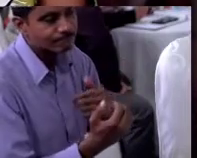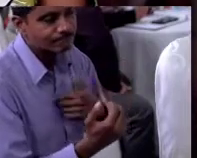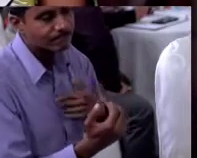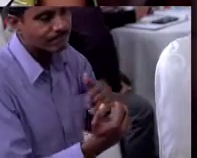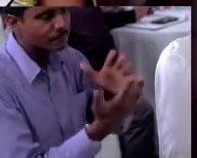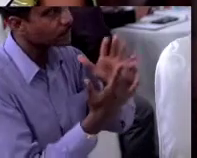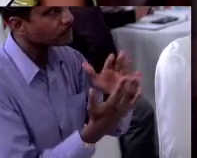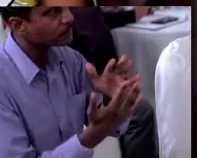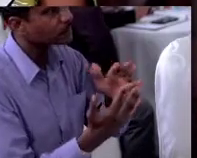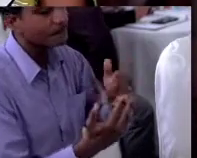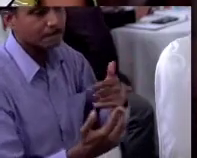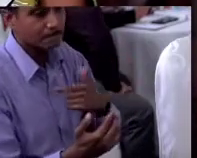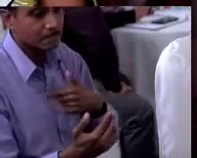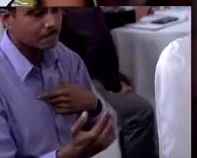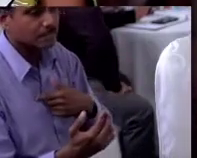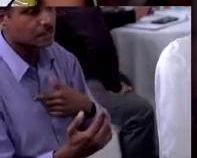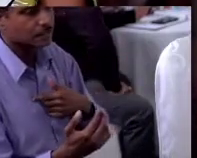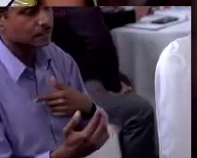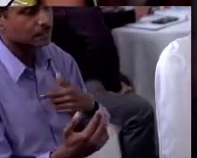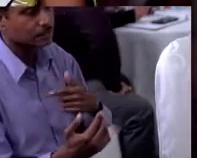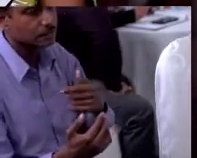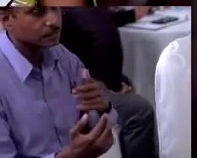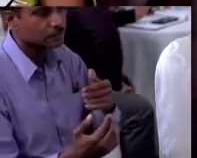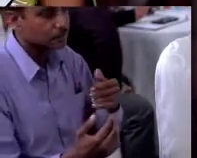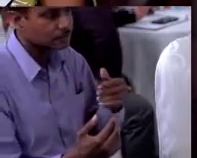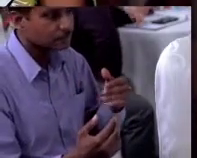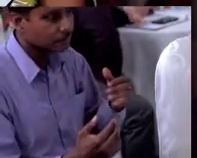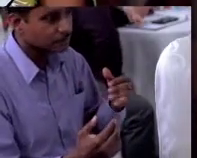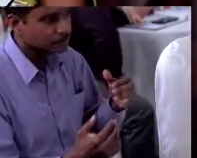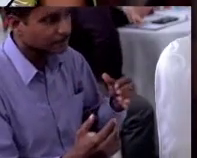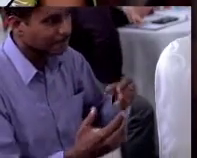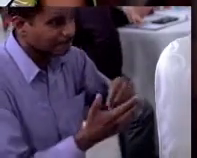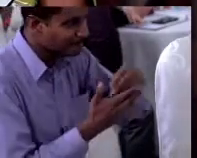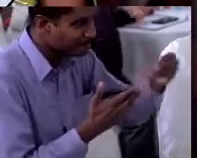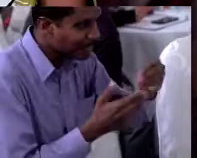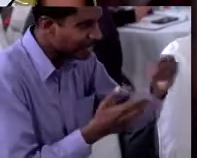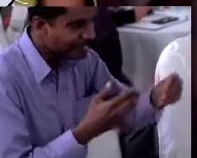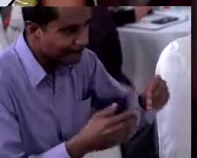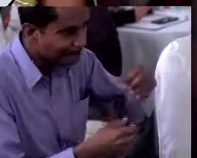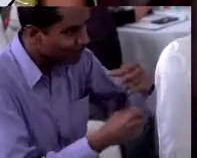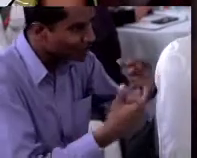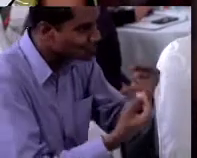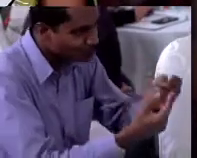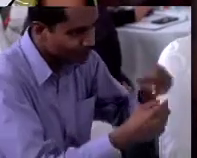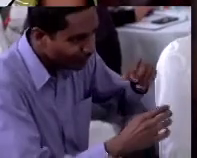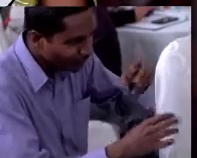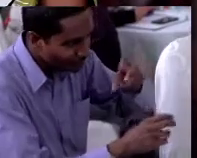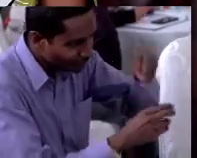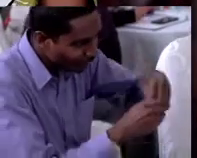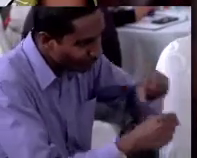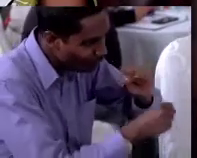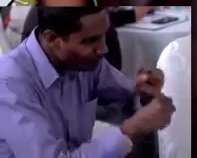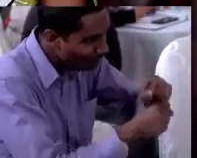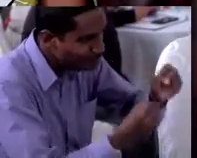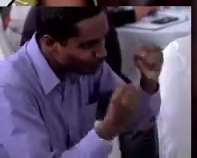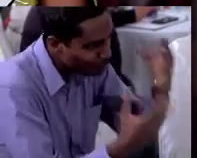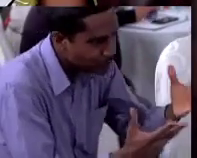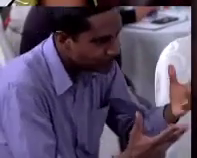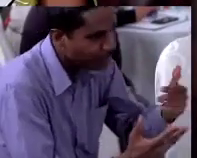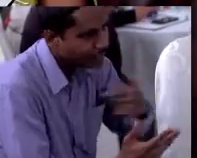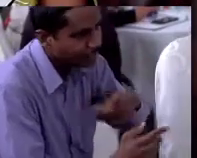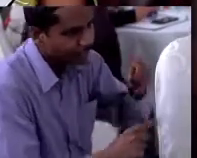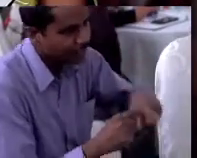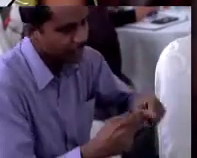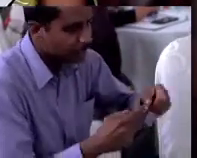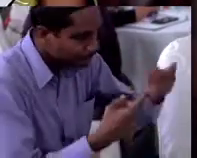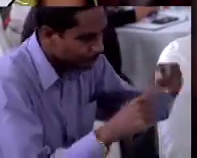them. Mistakes that I would have made generally is biting off more than I could chew, putting confidence in other people and